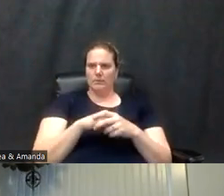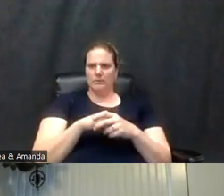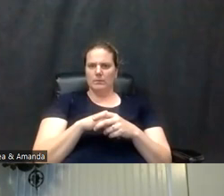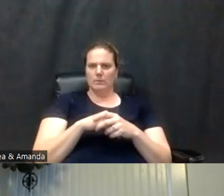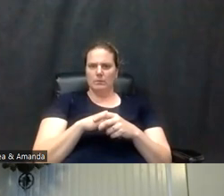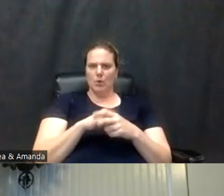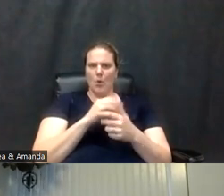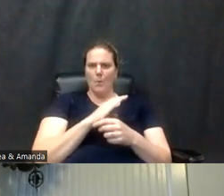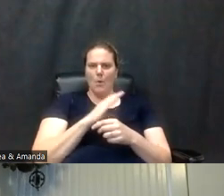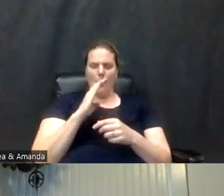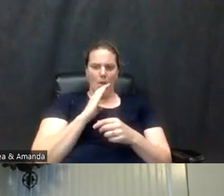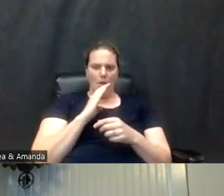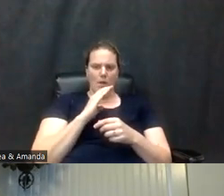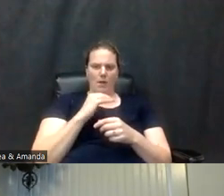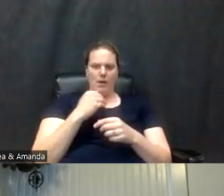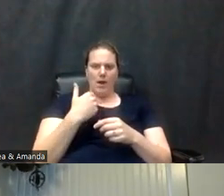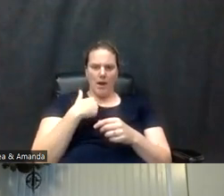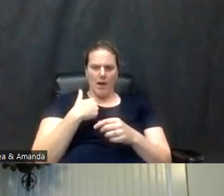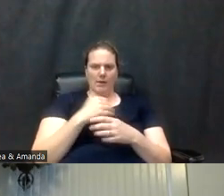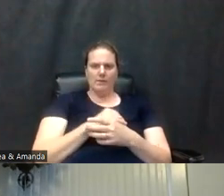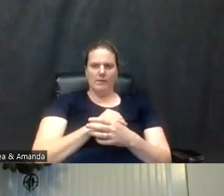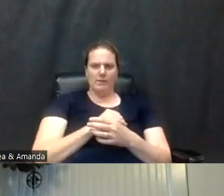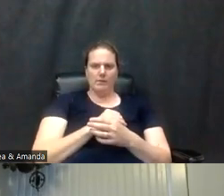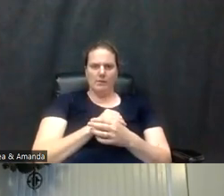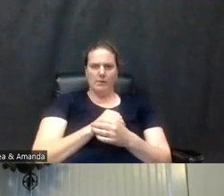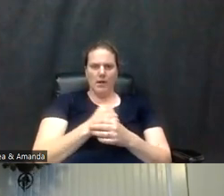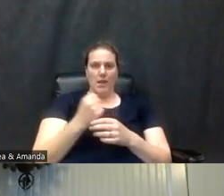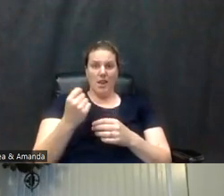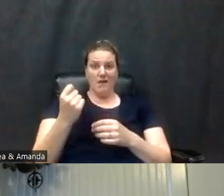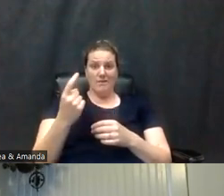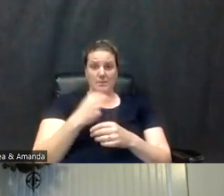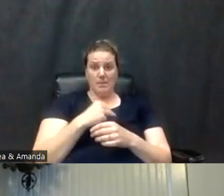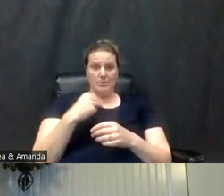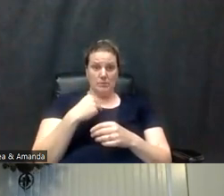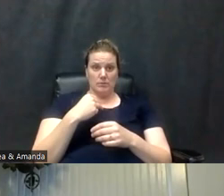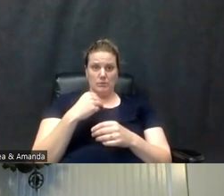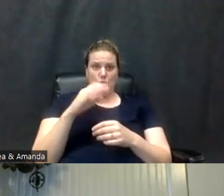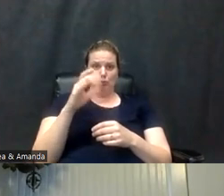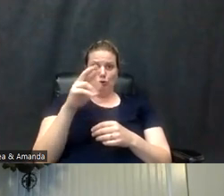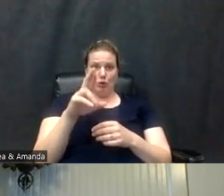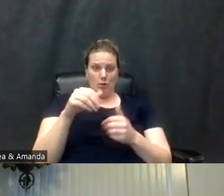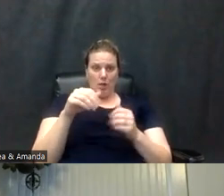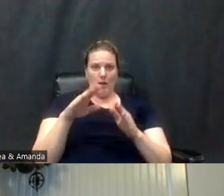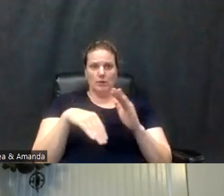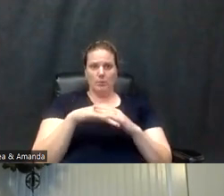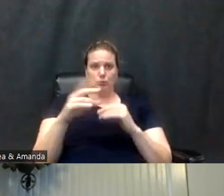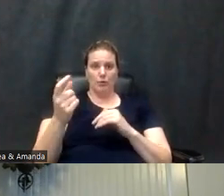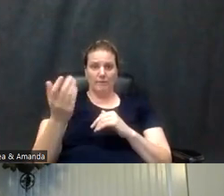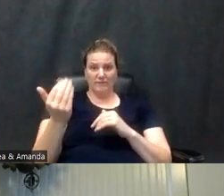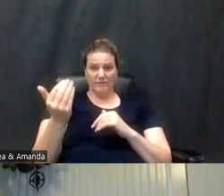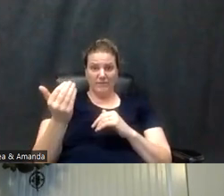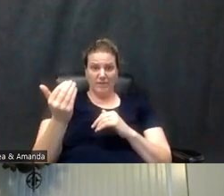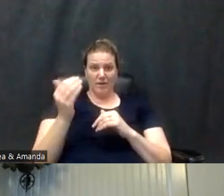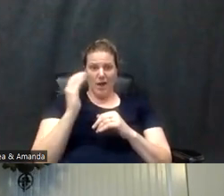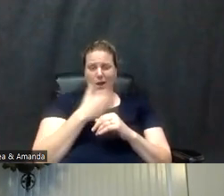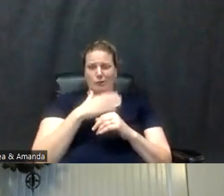The board has 11 members on it. The charter allows up to 15 members. Our